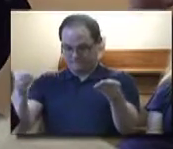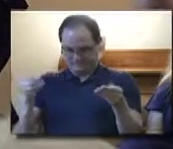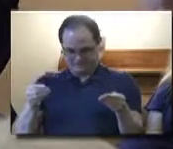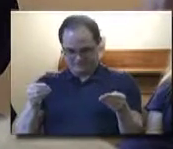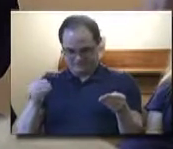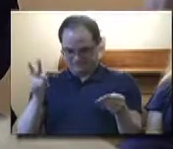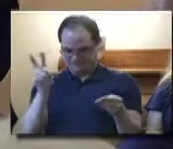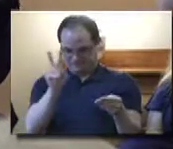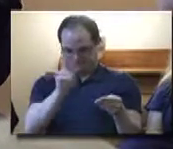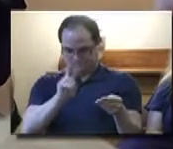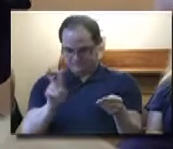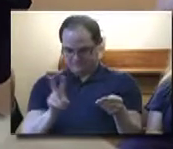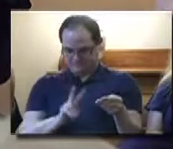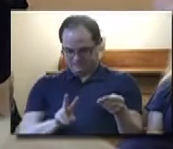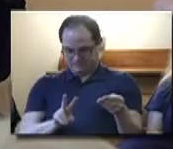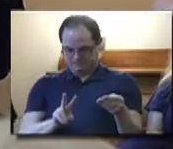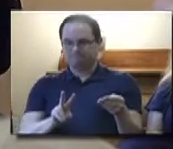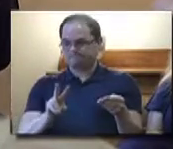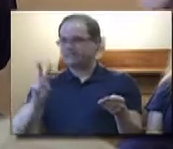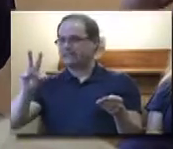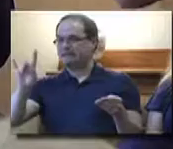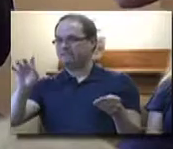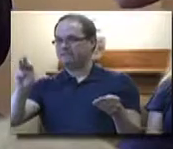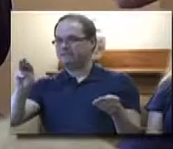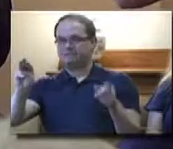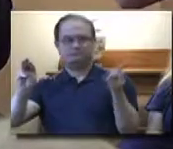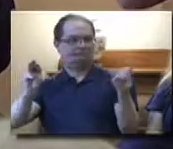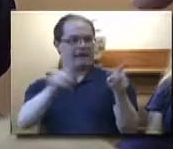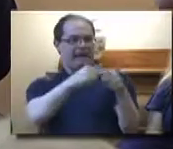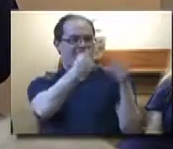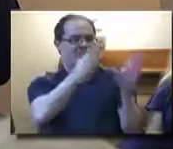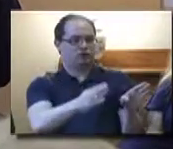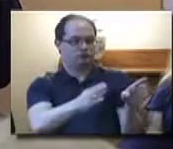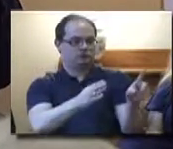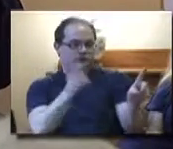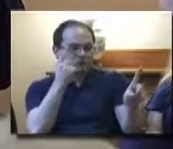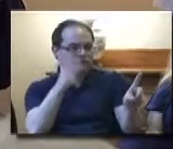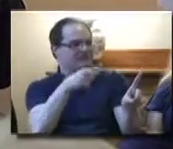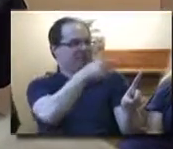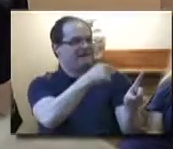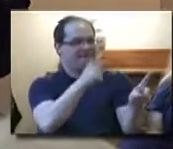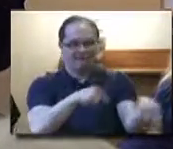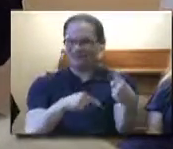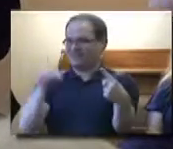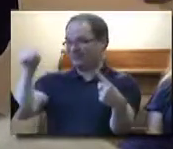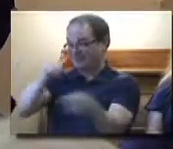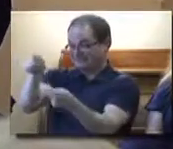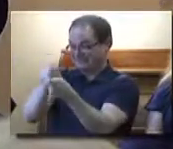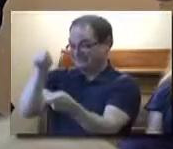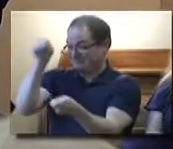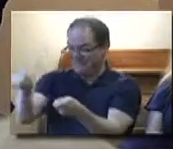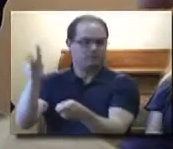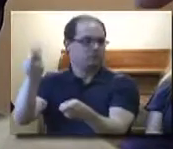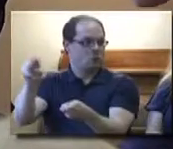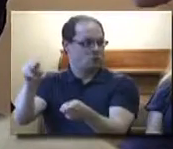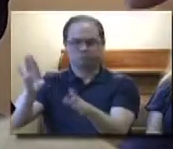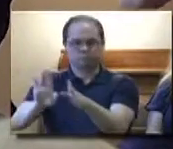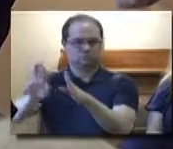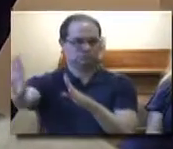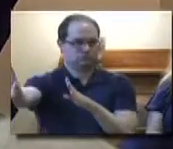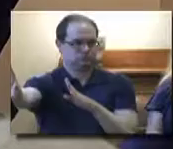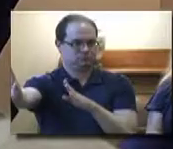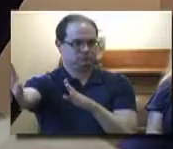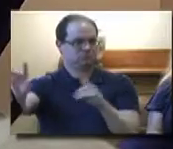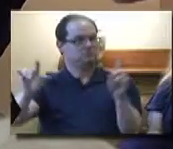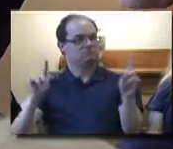by uniting victims and offenders, not necessarily the same offender with the victim,